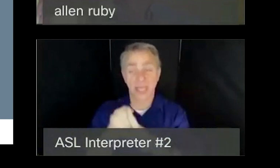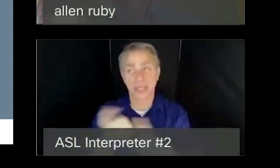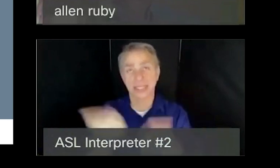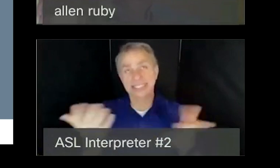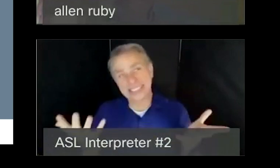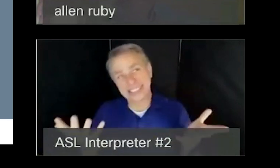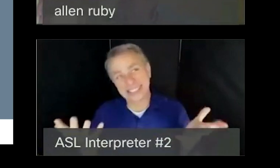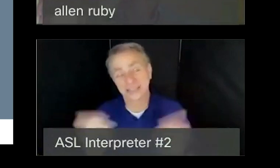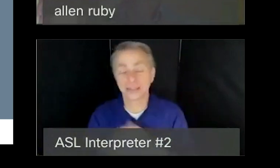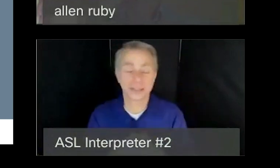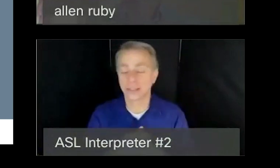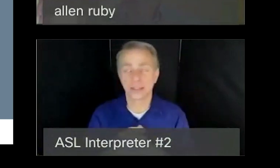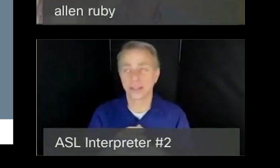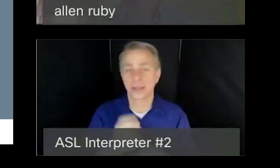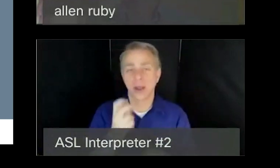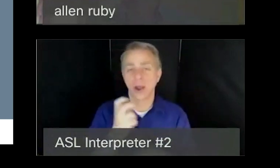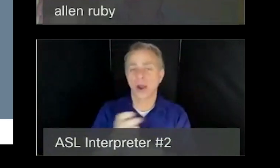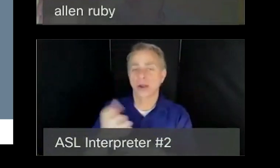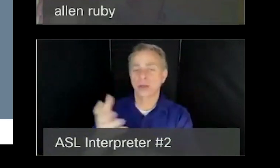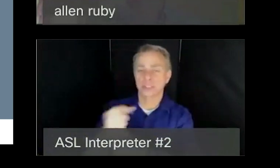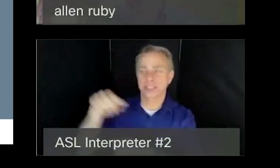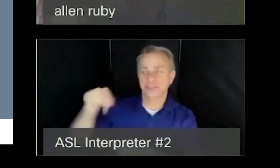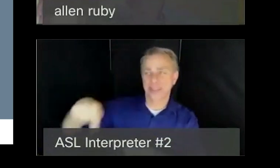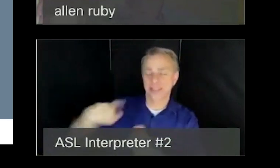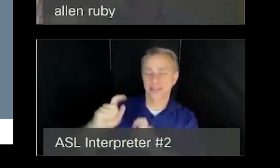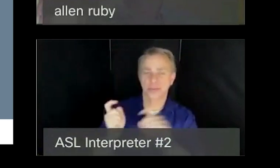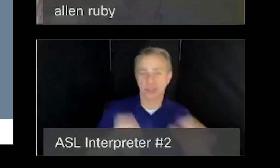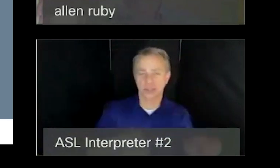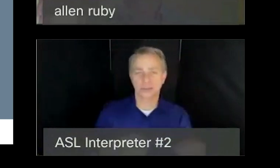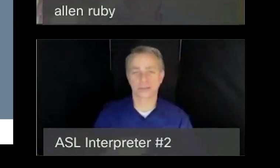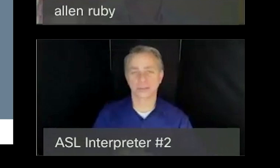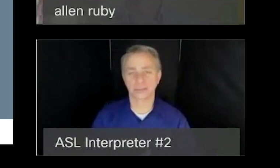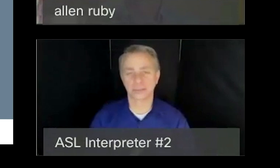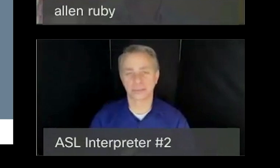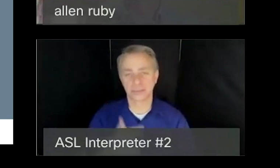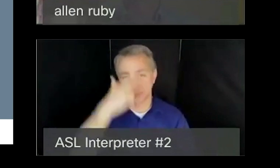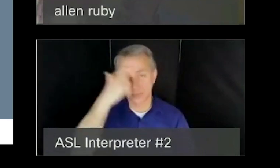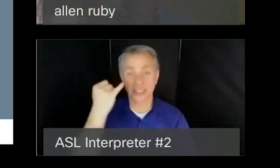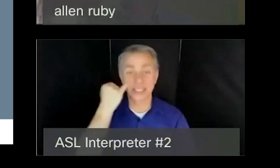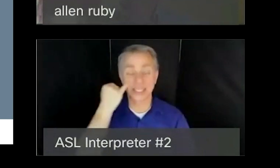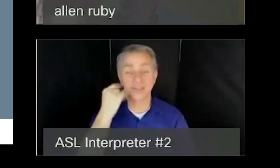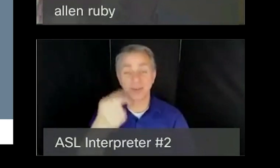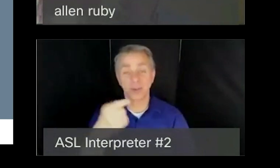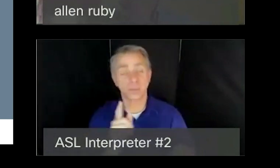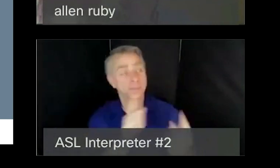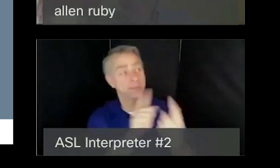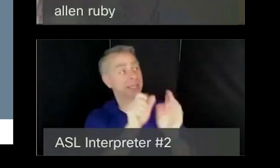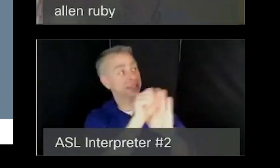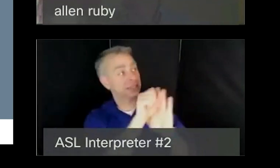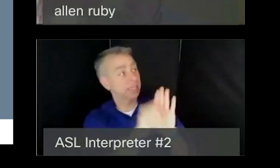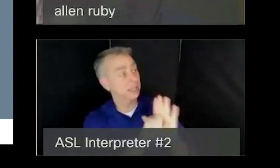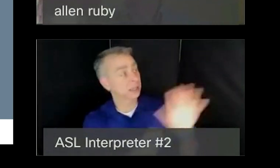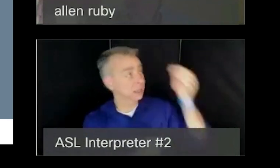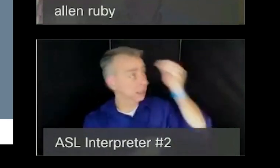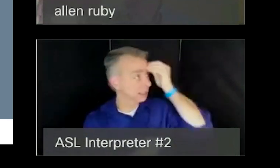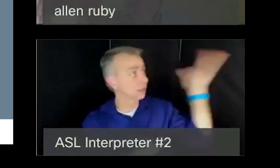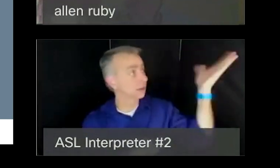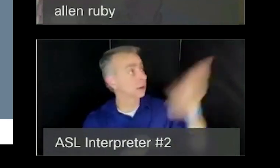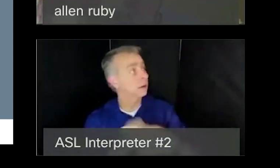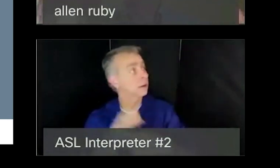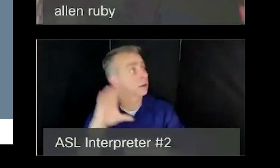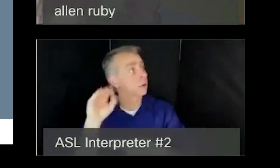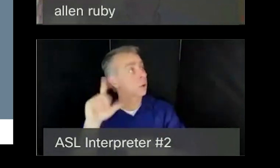go to the state and say, look, these coal plants are not beneficial to the students located near them. But is that something the